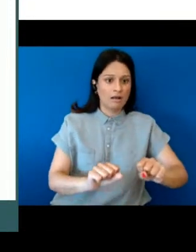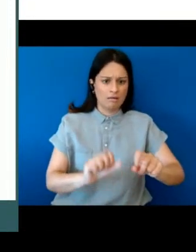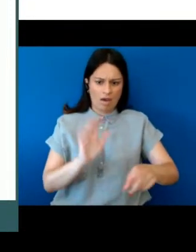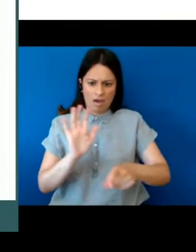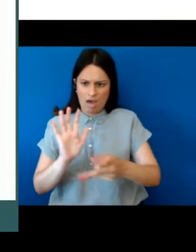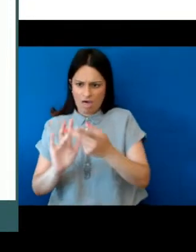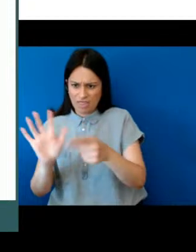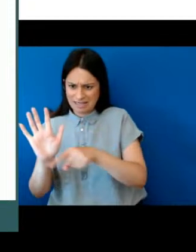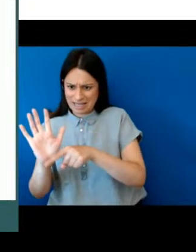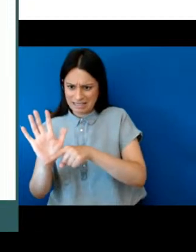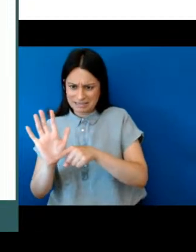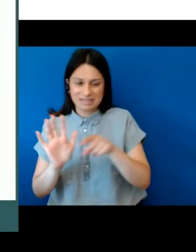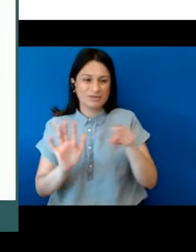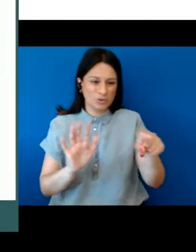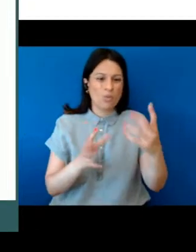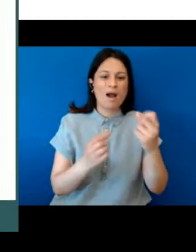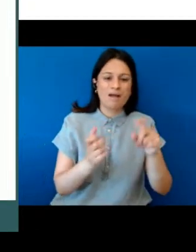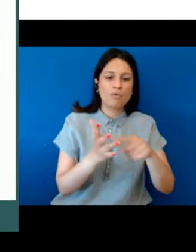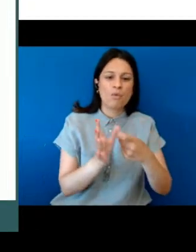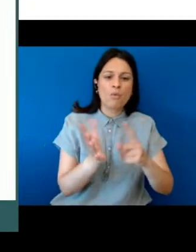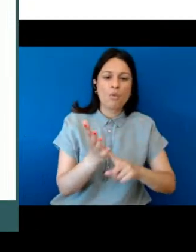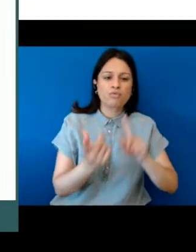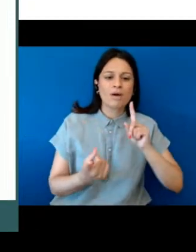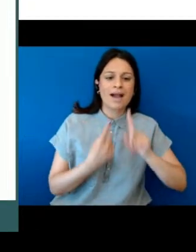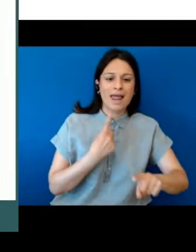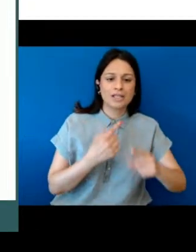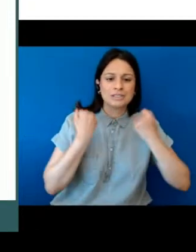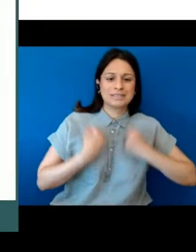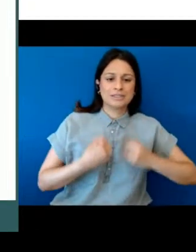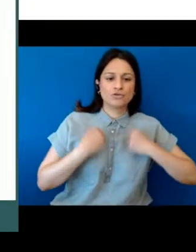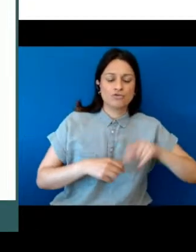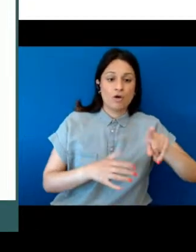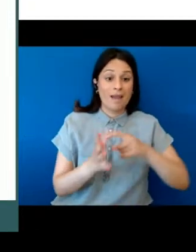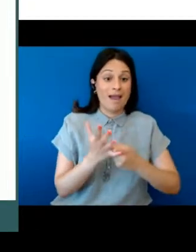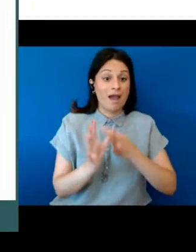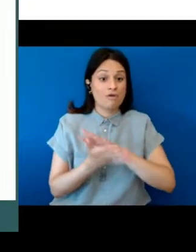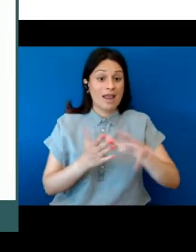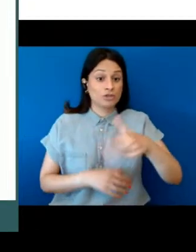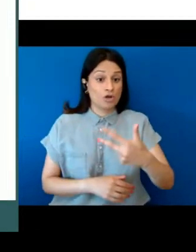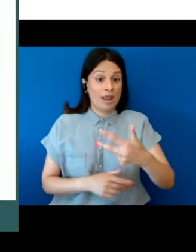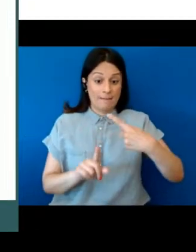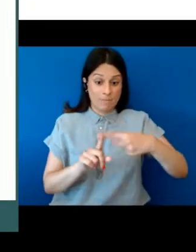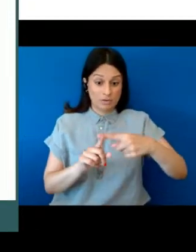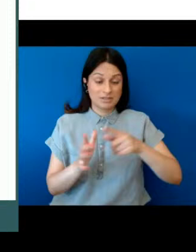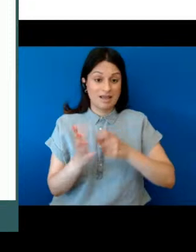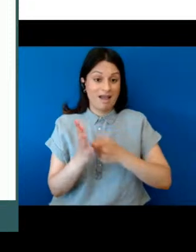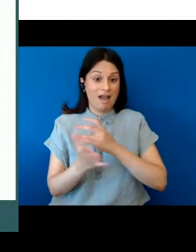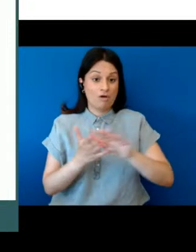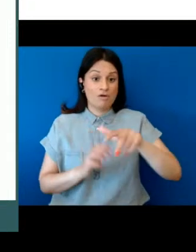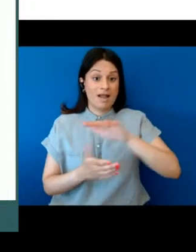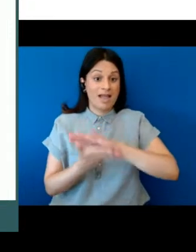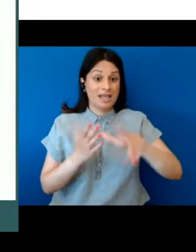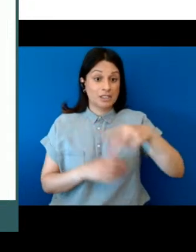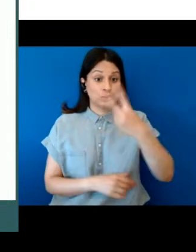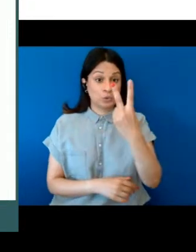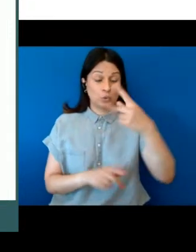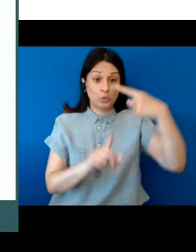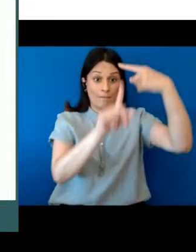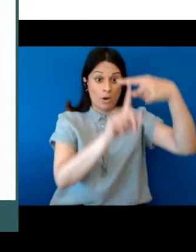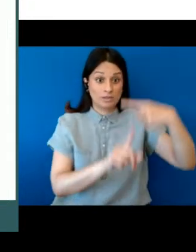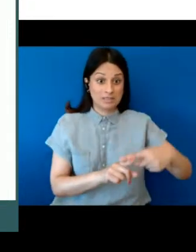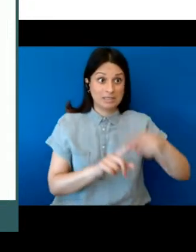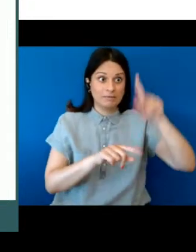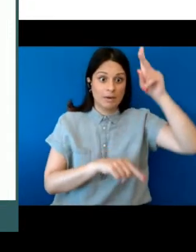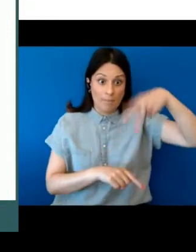oral allergy syndrome. However, if ARA H8 is positive and ARA H2 is positive, obviously they're at high risk of severe reactions.